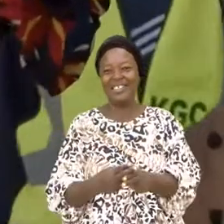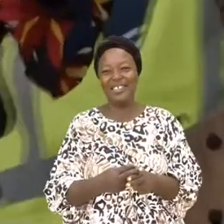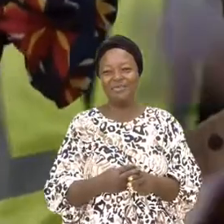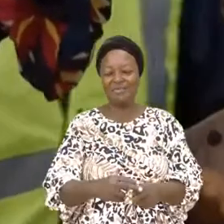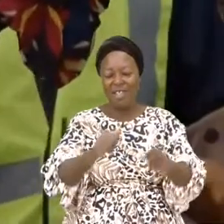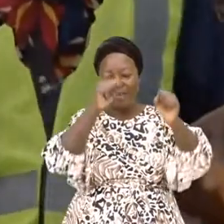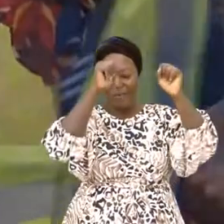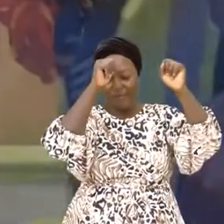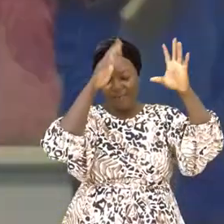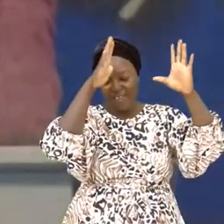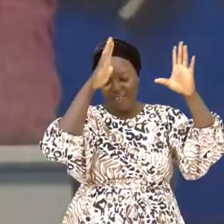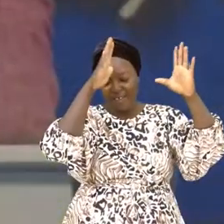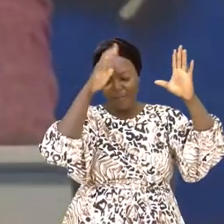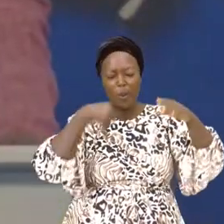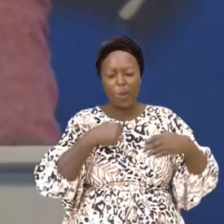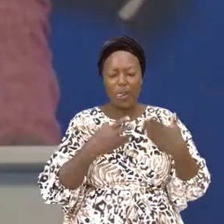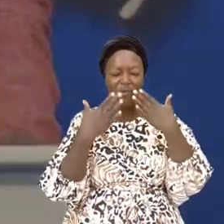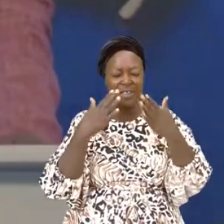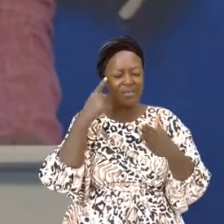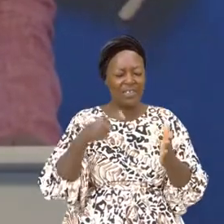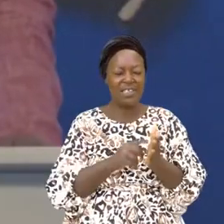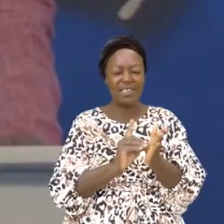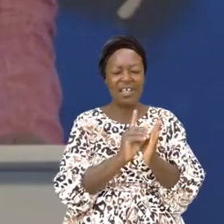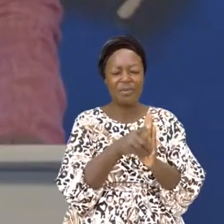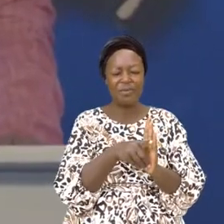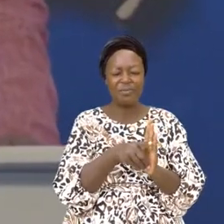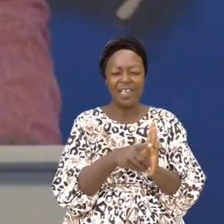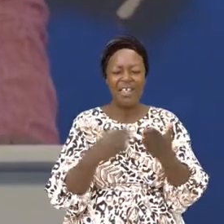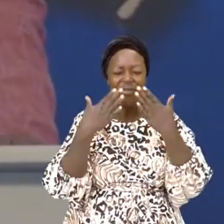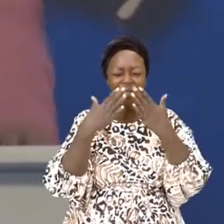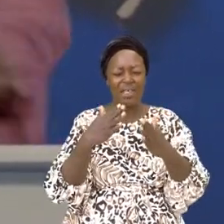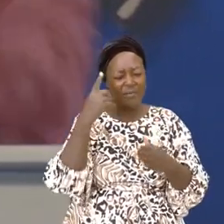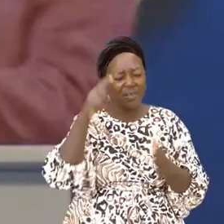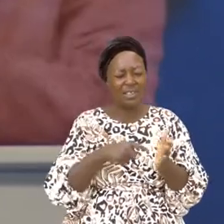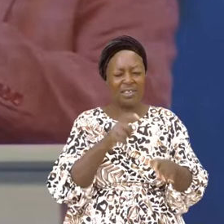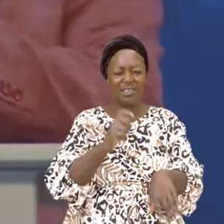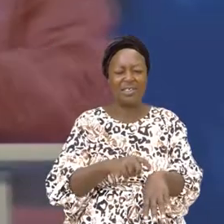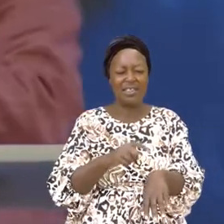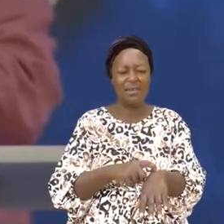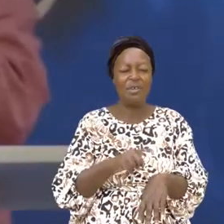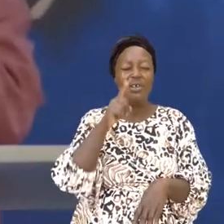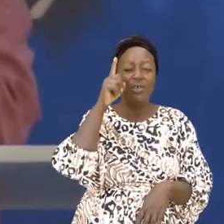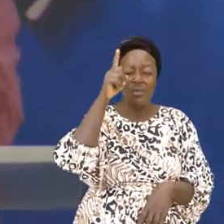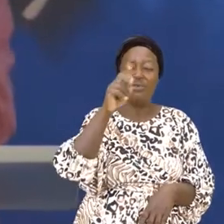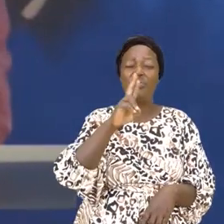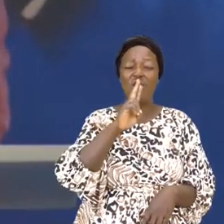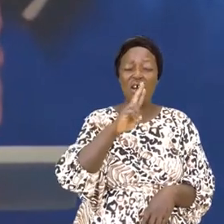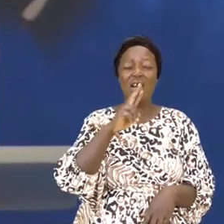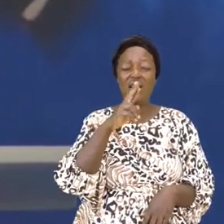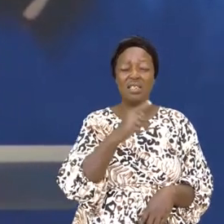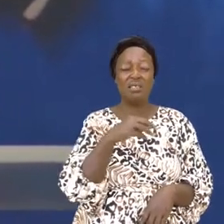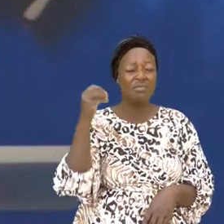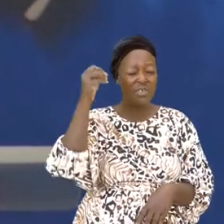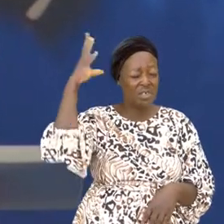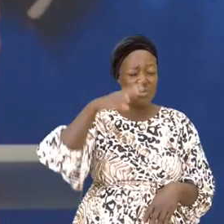Father, we thank you for this hour. Thank you for this time. You are the gracious